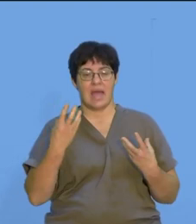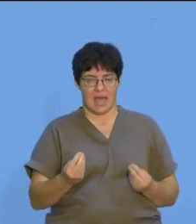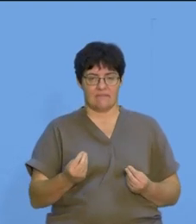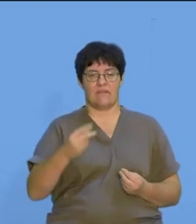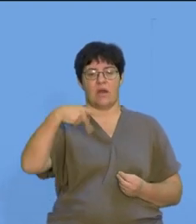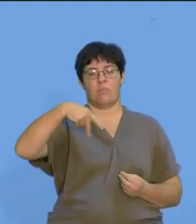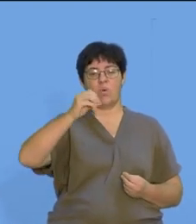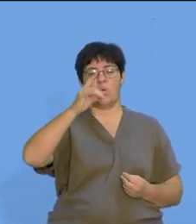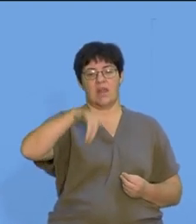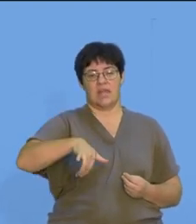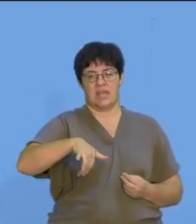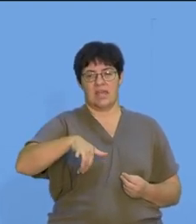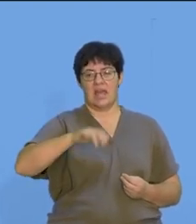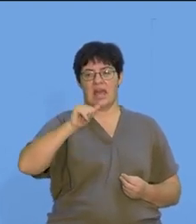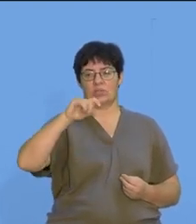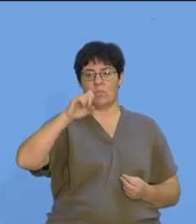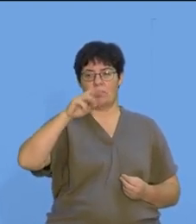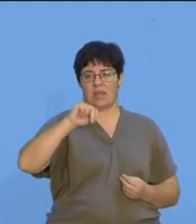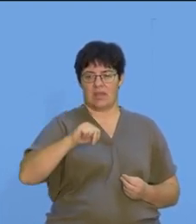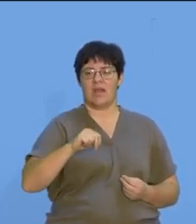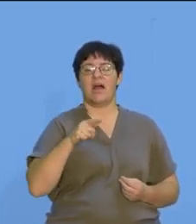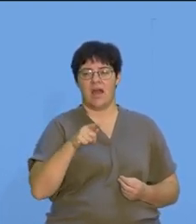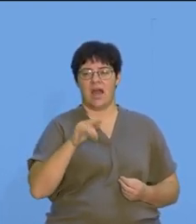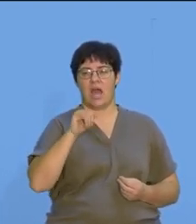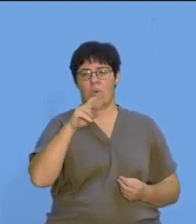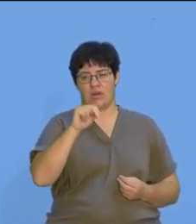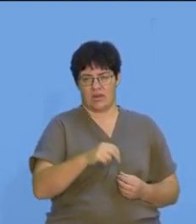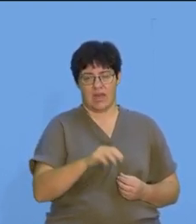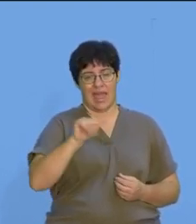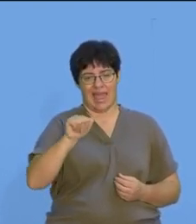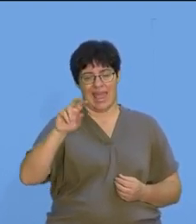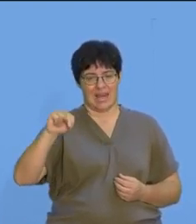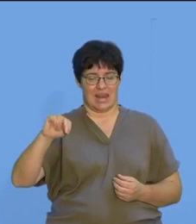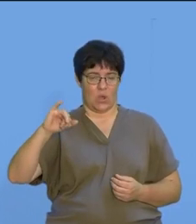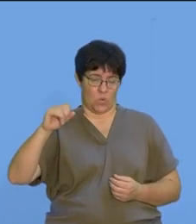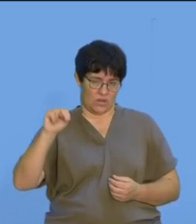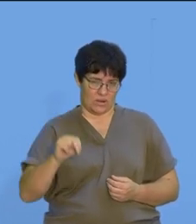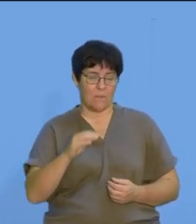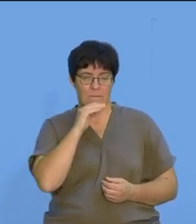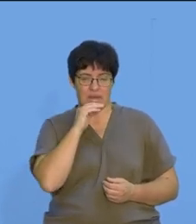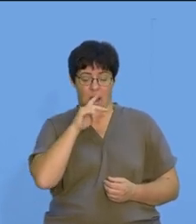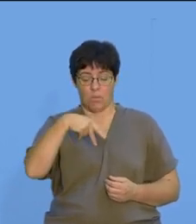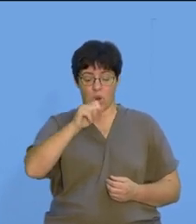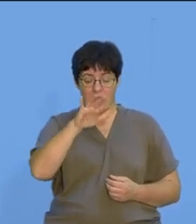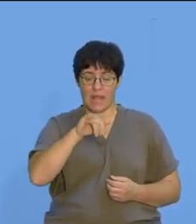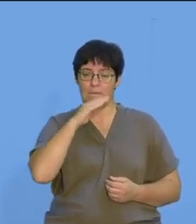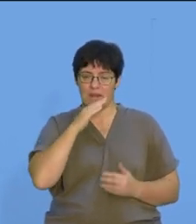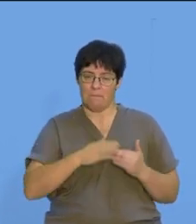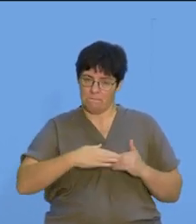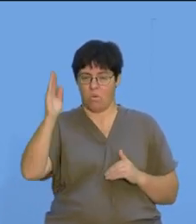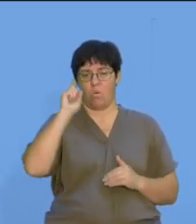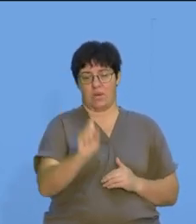them, they contain this polyatomic anion. Polyatomic, it means it consists of more than 1 element,